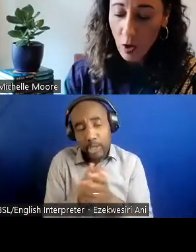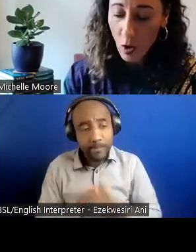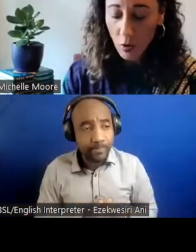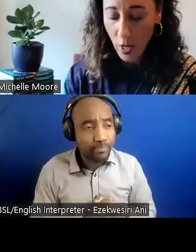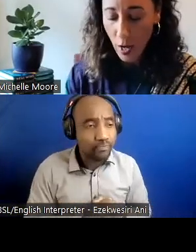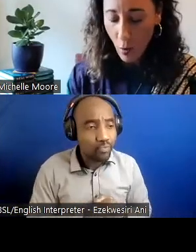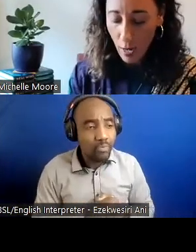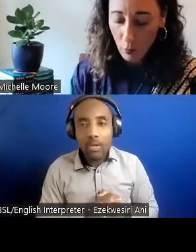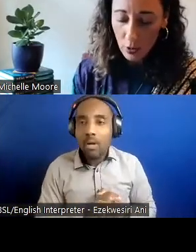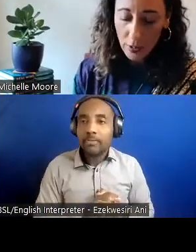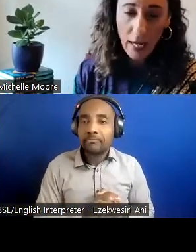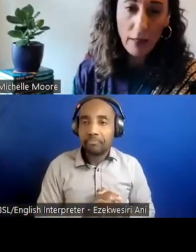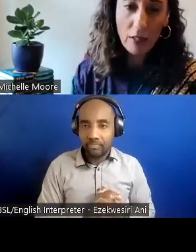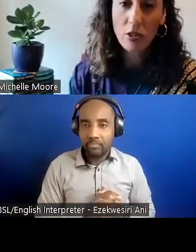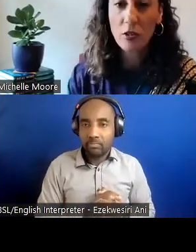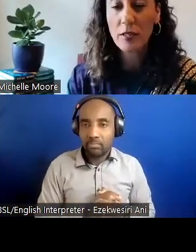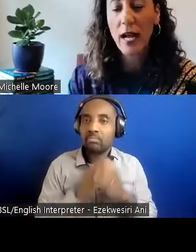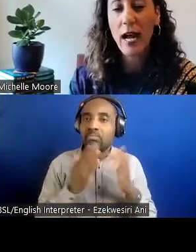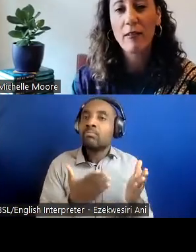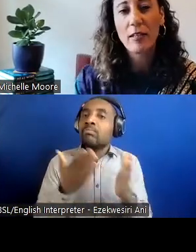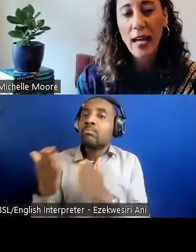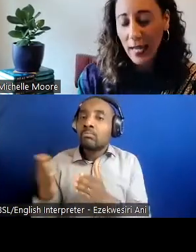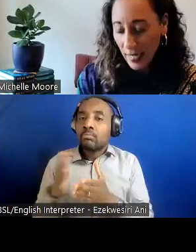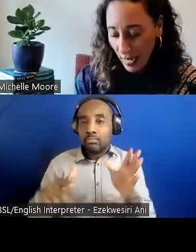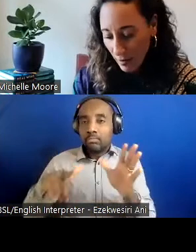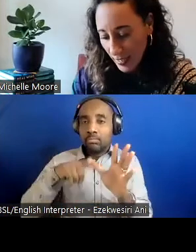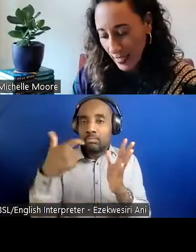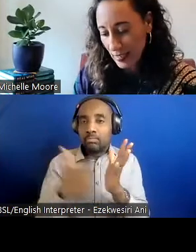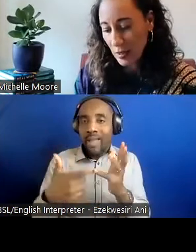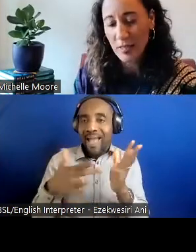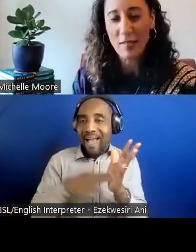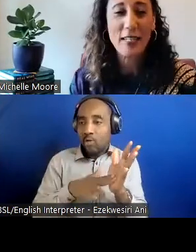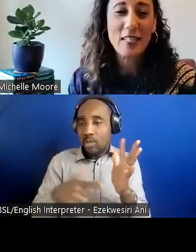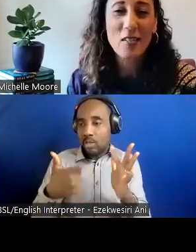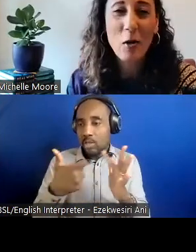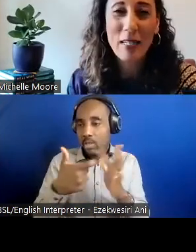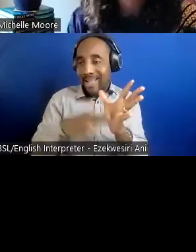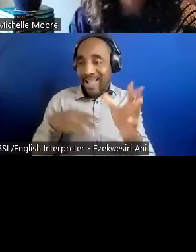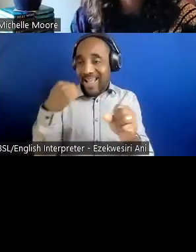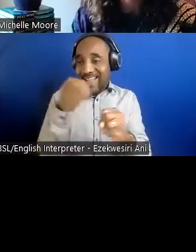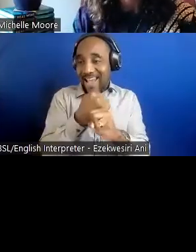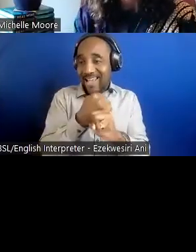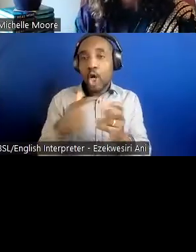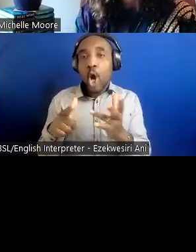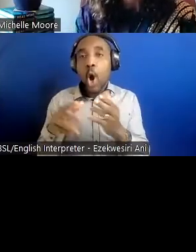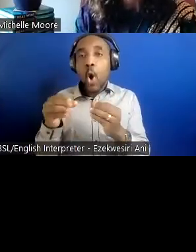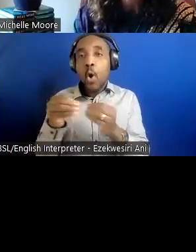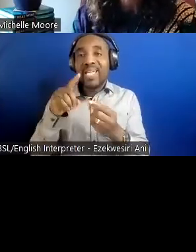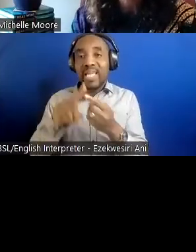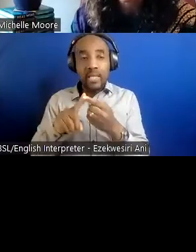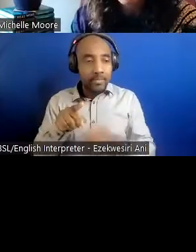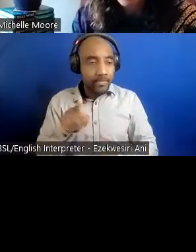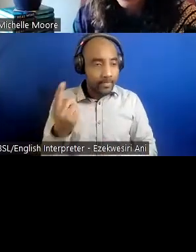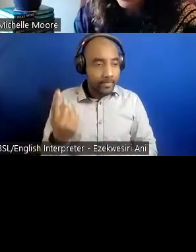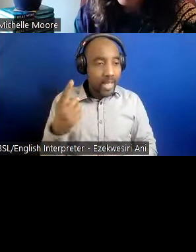moving on, I want to now introduce Aaron Kang. Aaron needs no introduction really. He is the